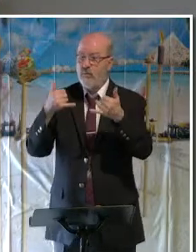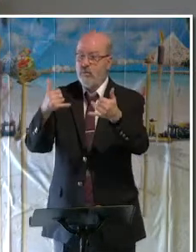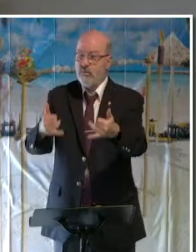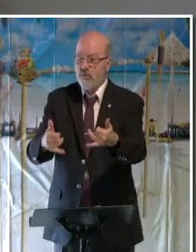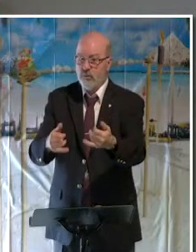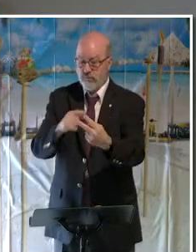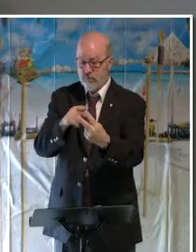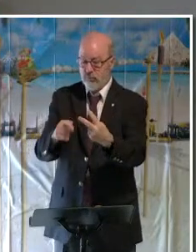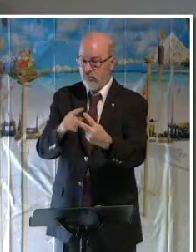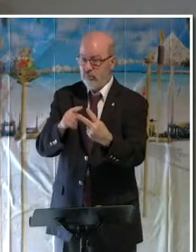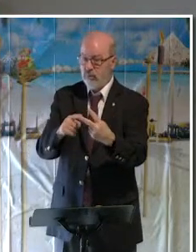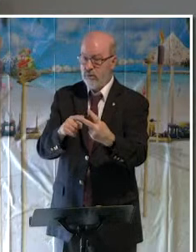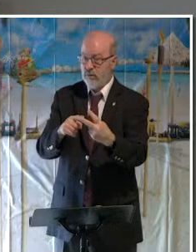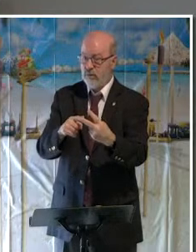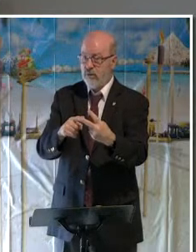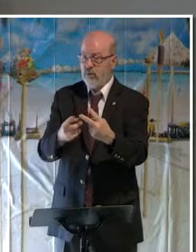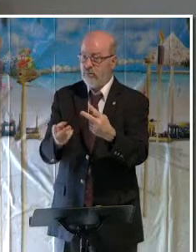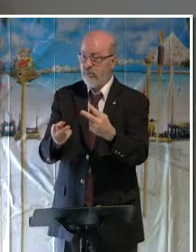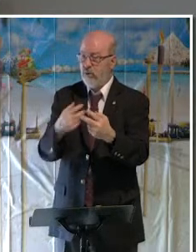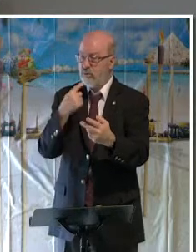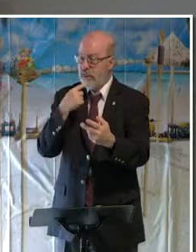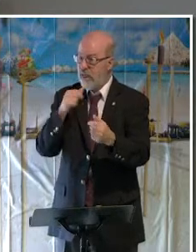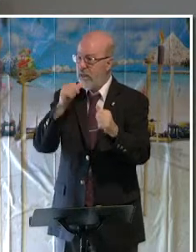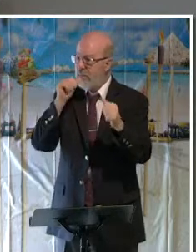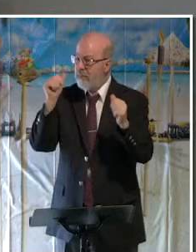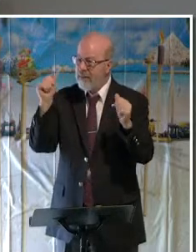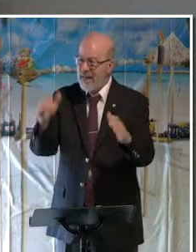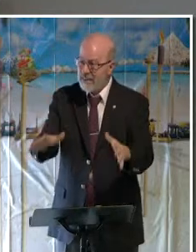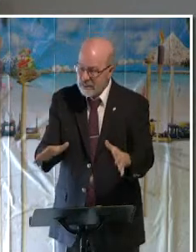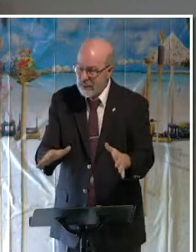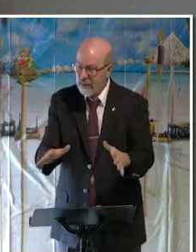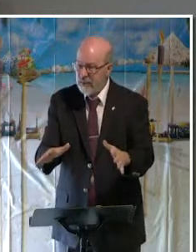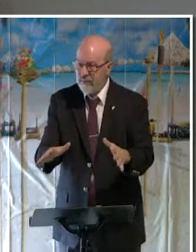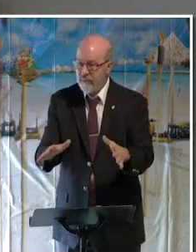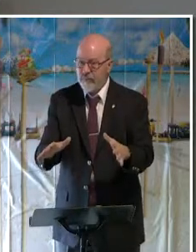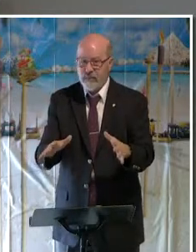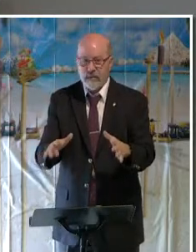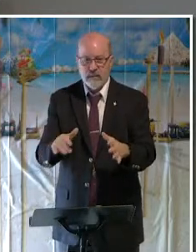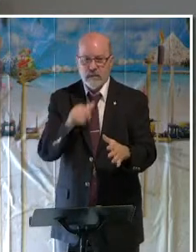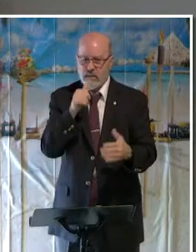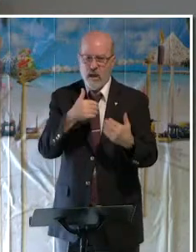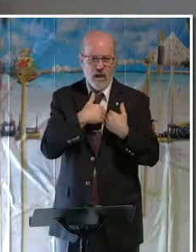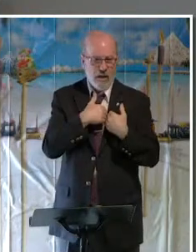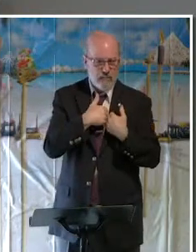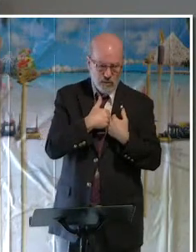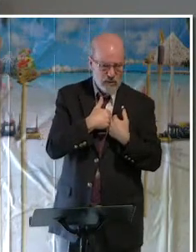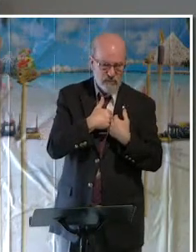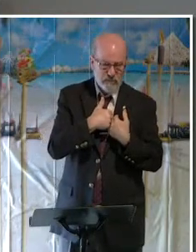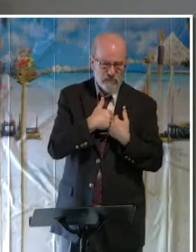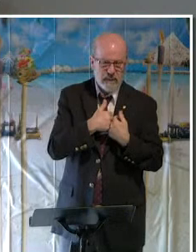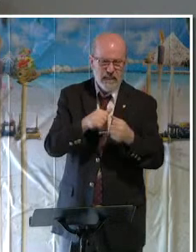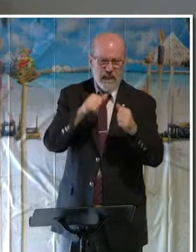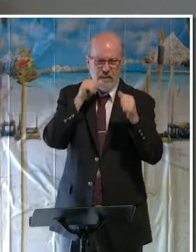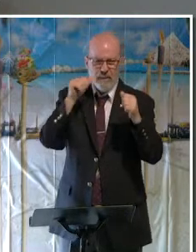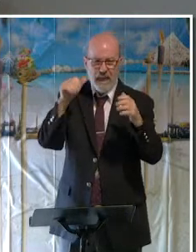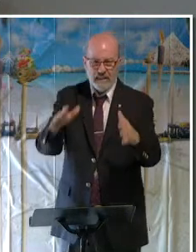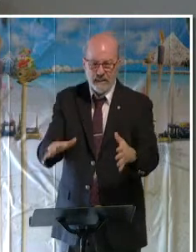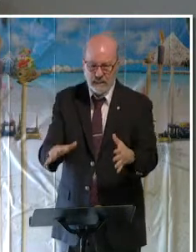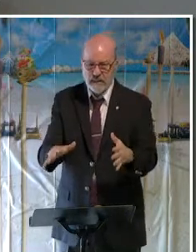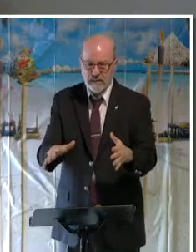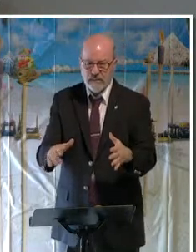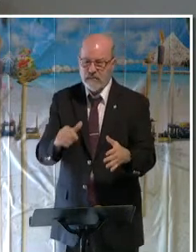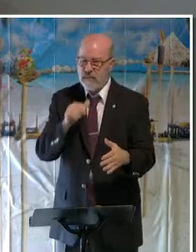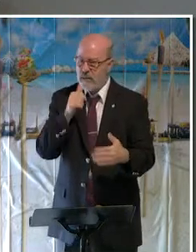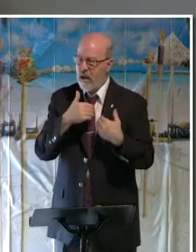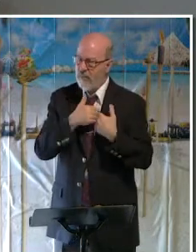those two terms are meant to imply blessing, not burden. Blessing,